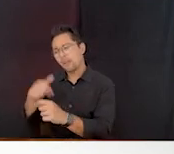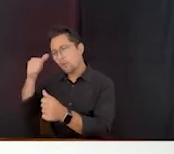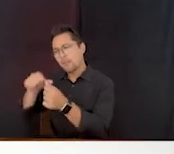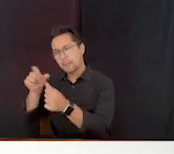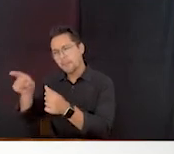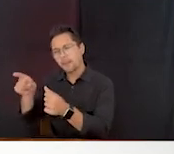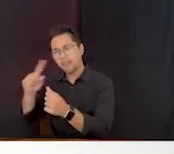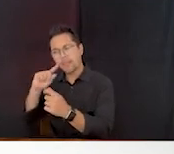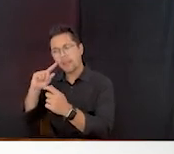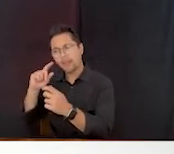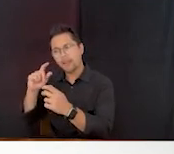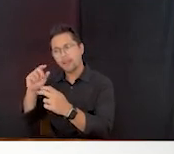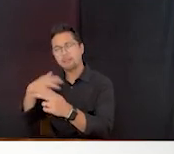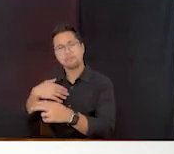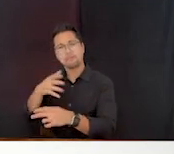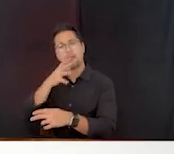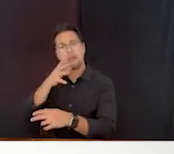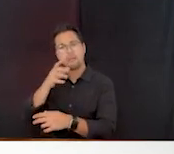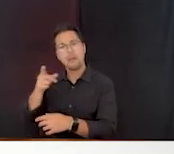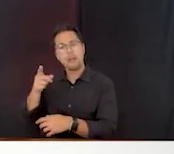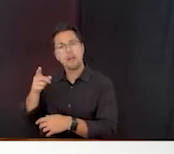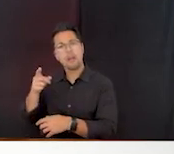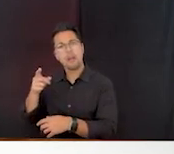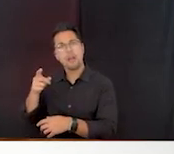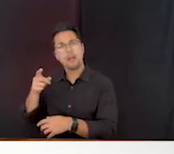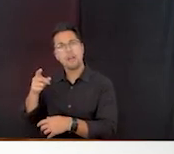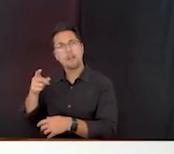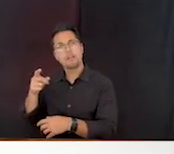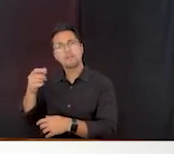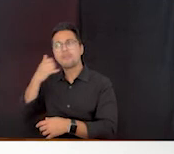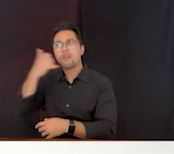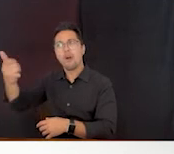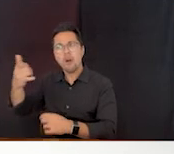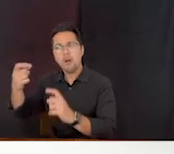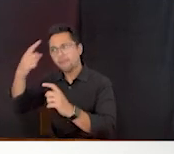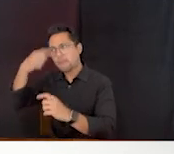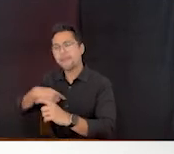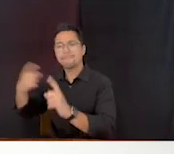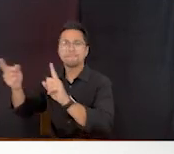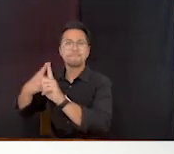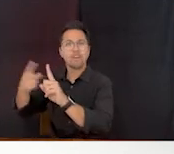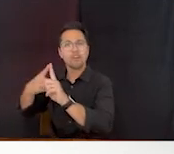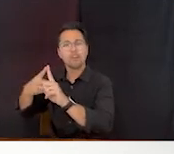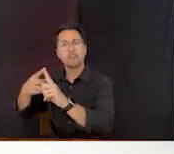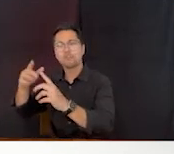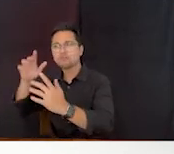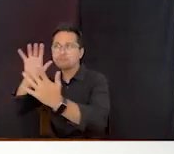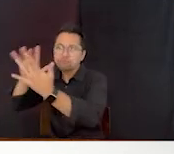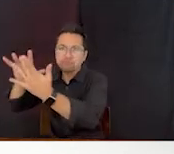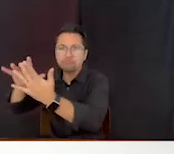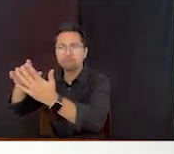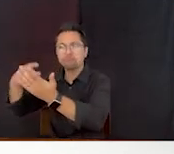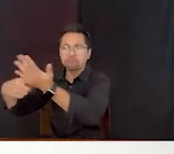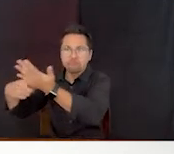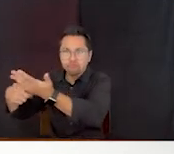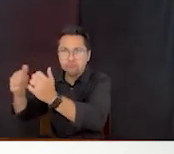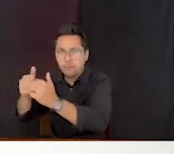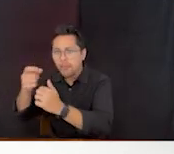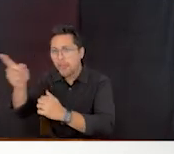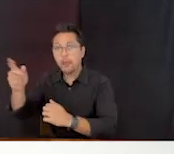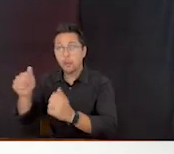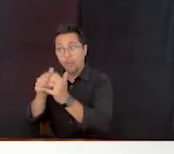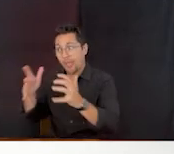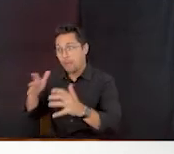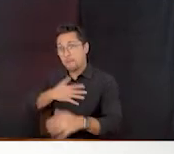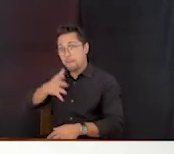actually my mom actually thought about it first for me to get registered with the SDRC before I did. I think if it wasn't for her, I'm not sure